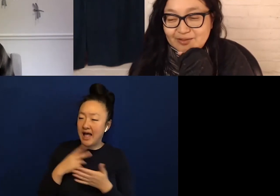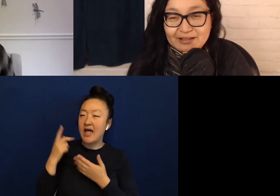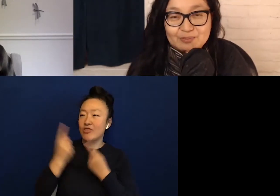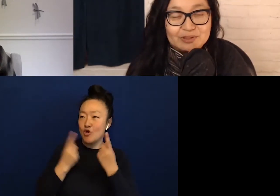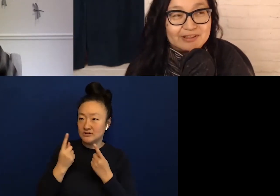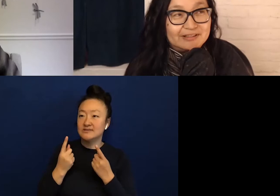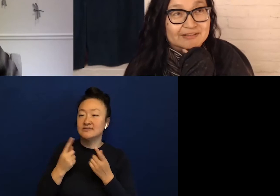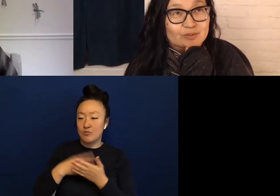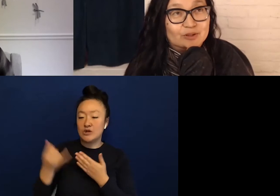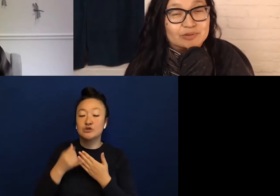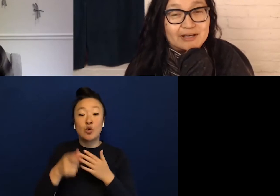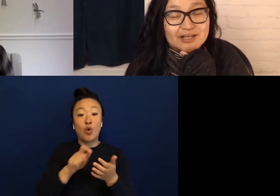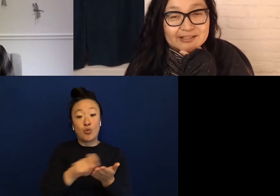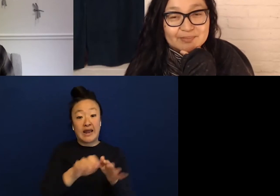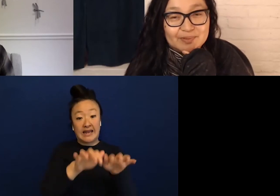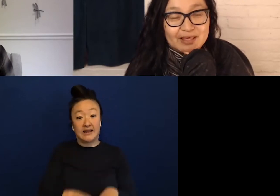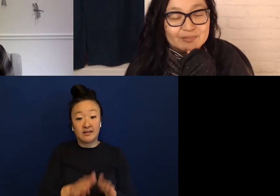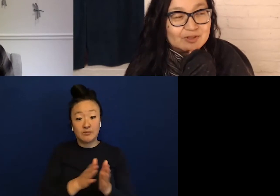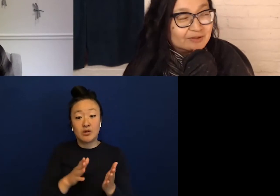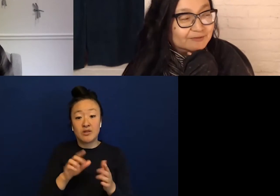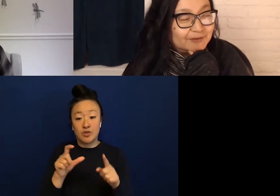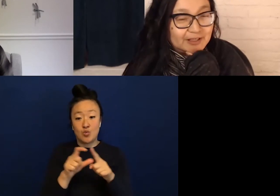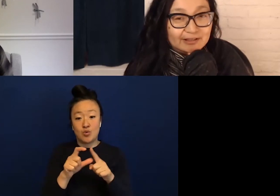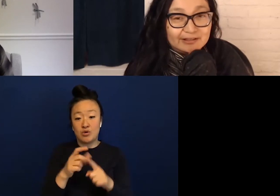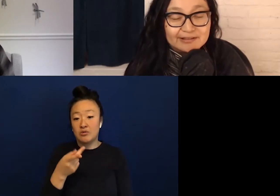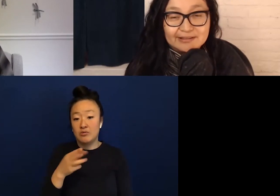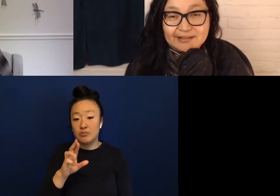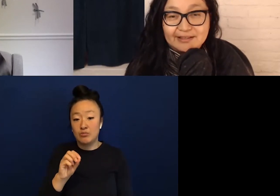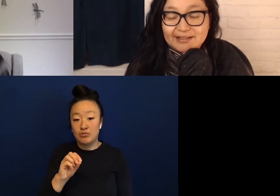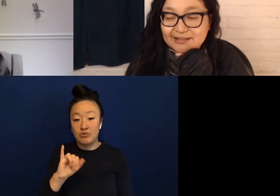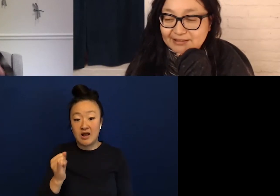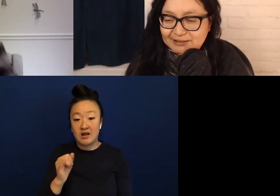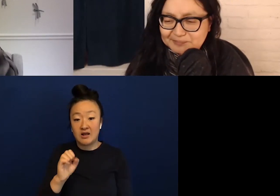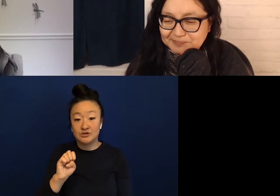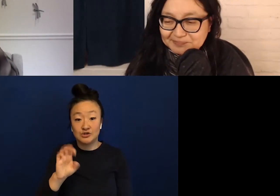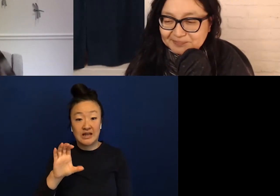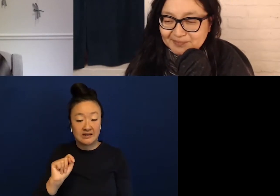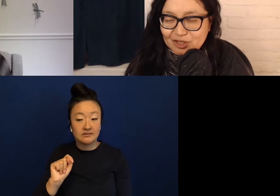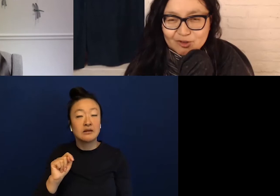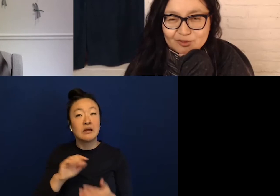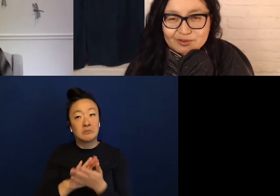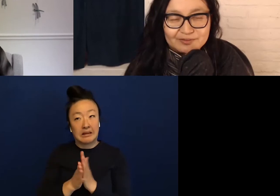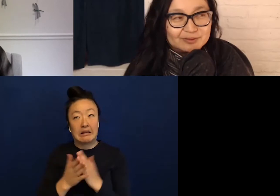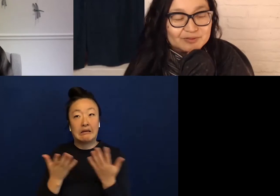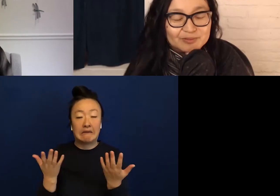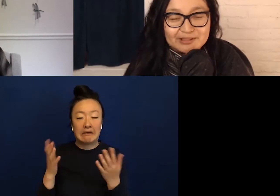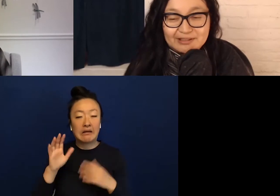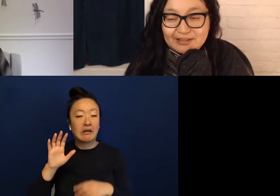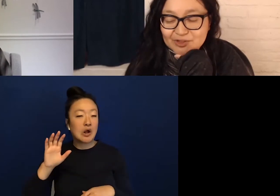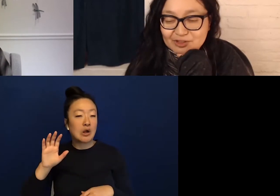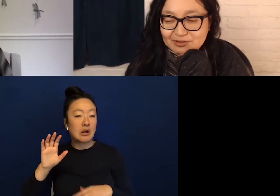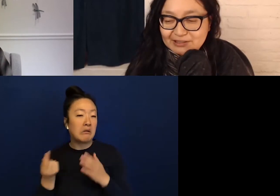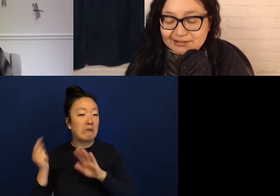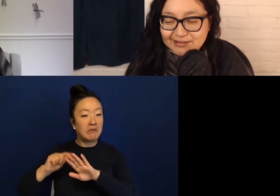in the writing of the book, the word project had became a sort of funny, like, code for what